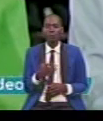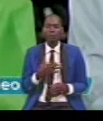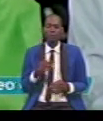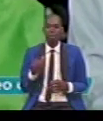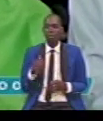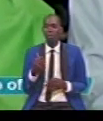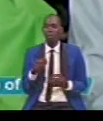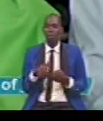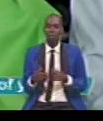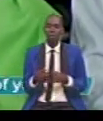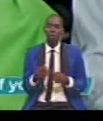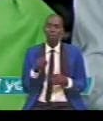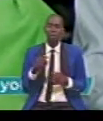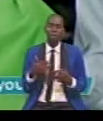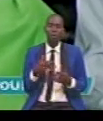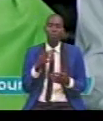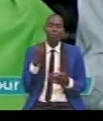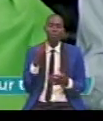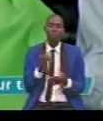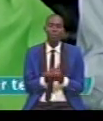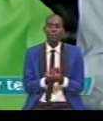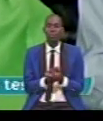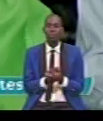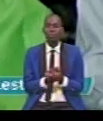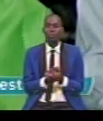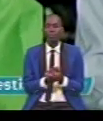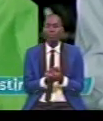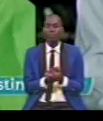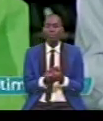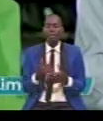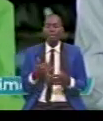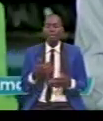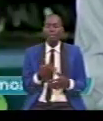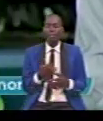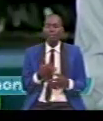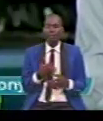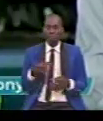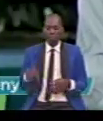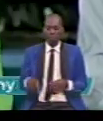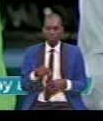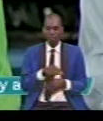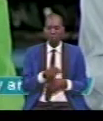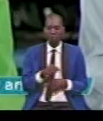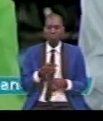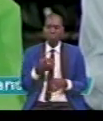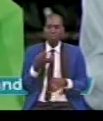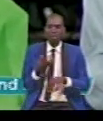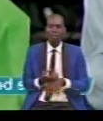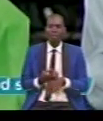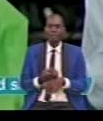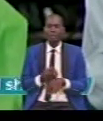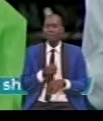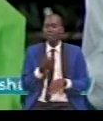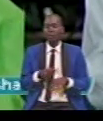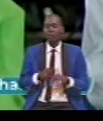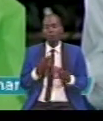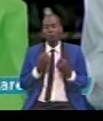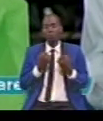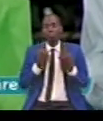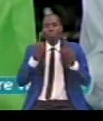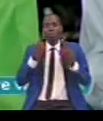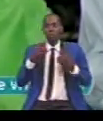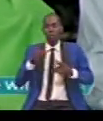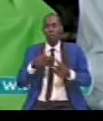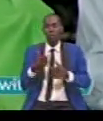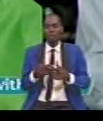other problem that I had was having stiff legs. Whenever I'm waking up, my legs will